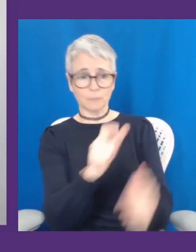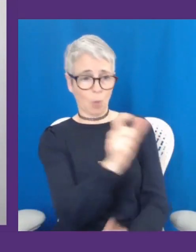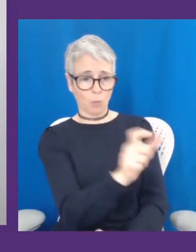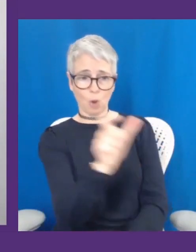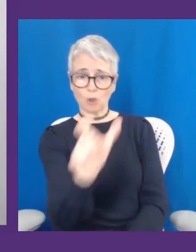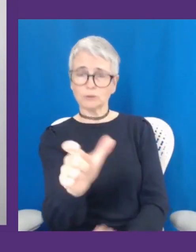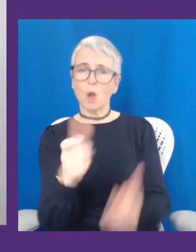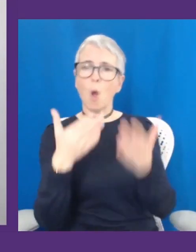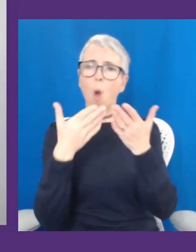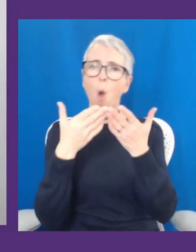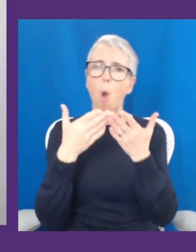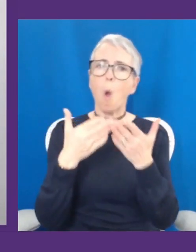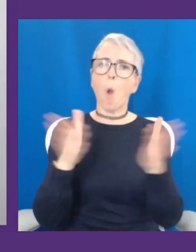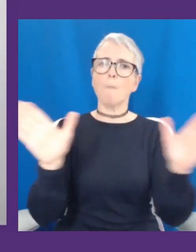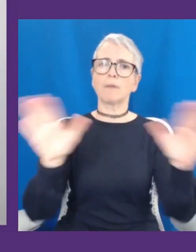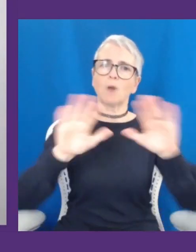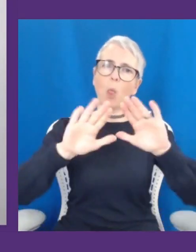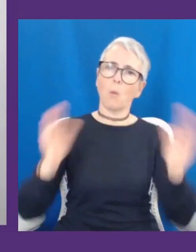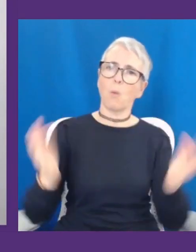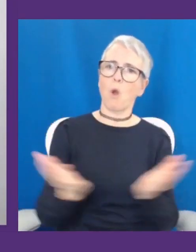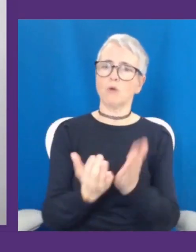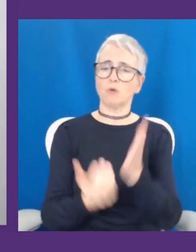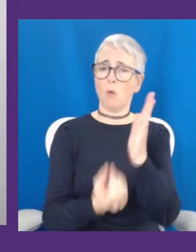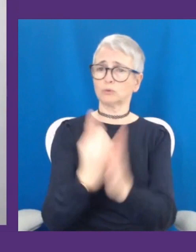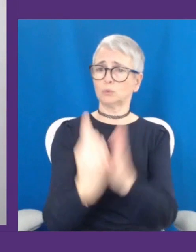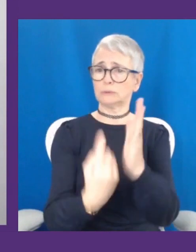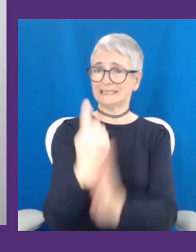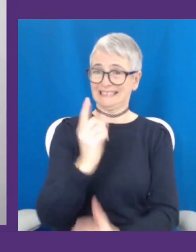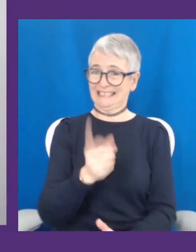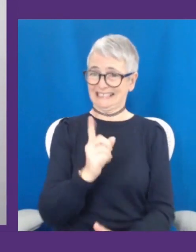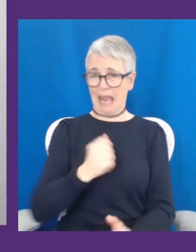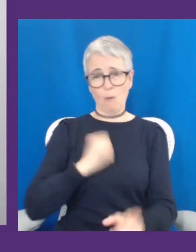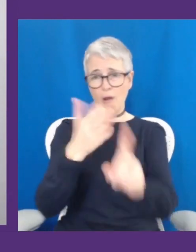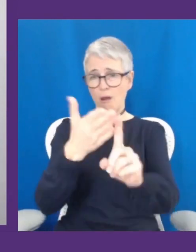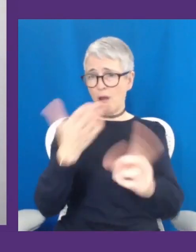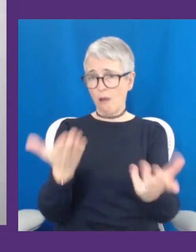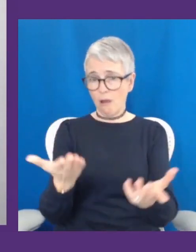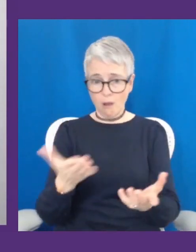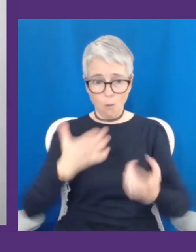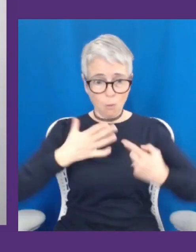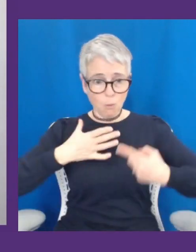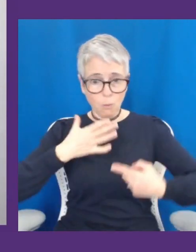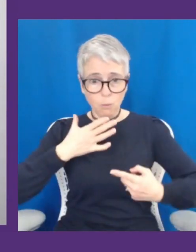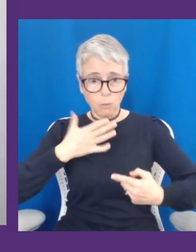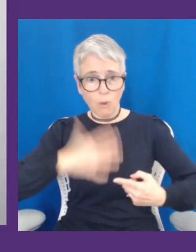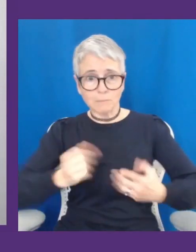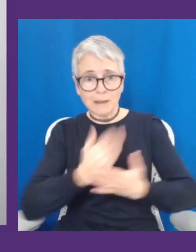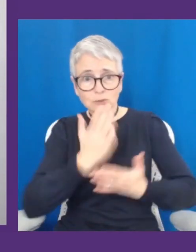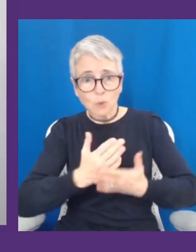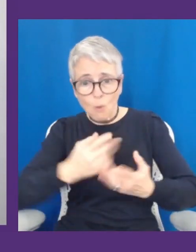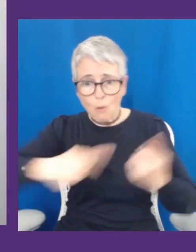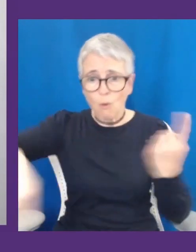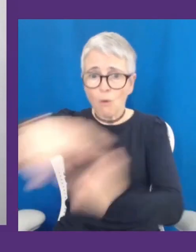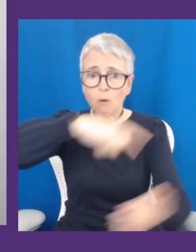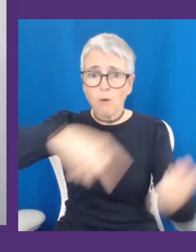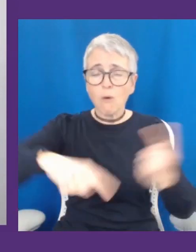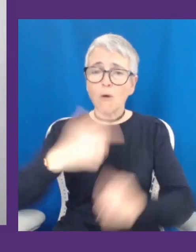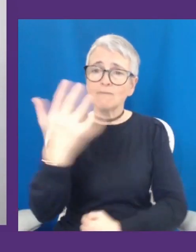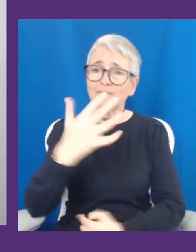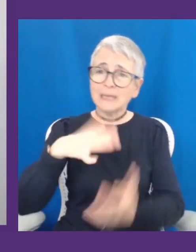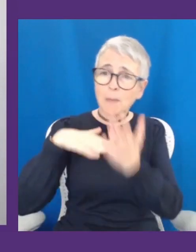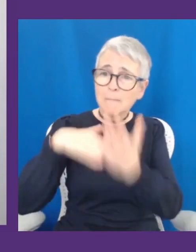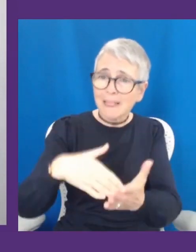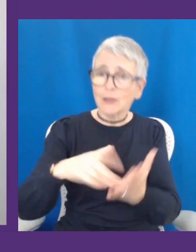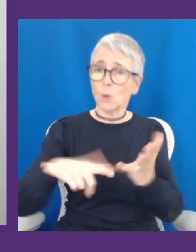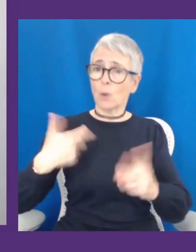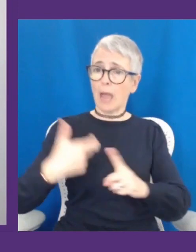of opportunity. That's the purpose. We want to open up that opportunity for all our customers. We've got 15 million customers in the UK today,